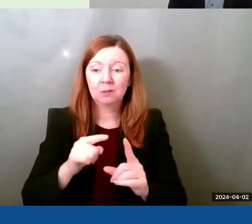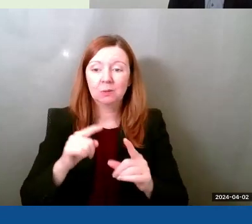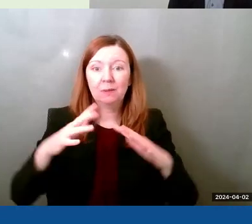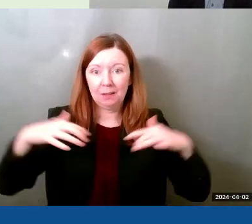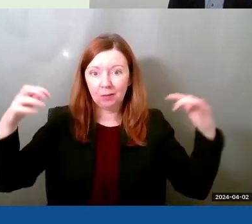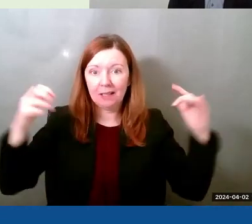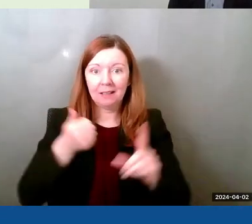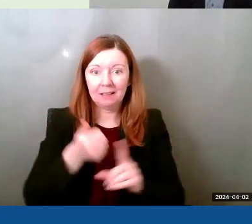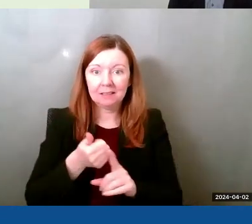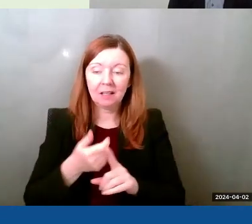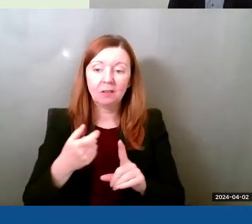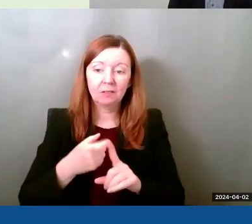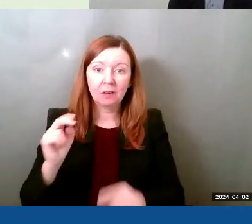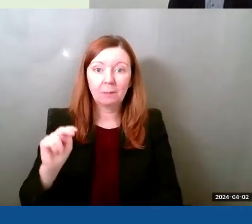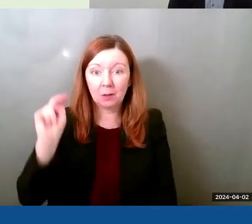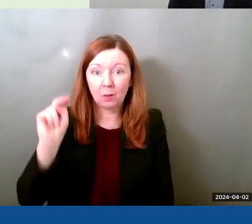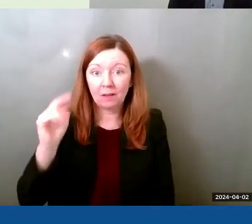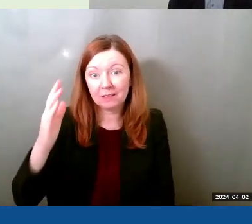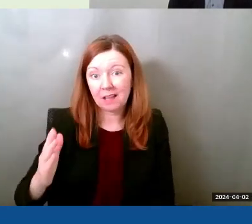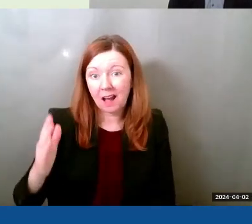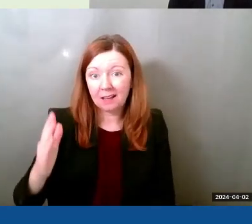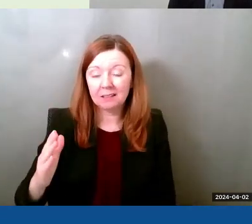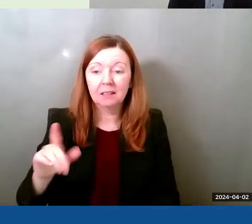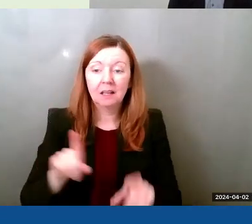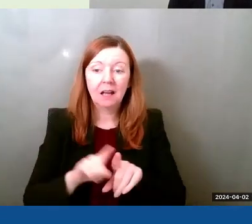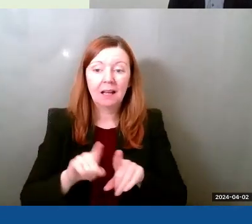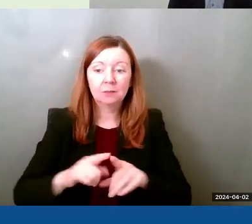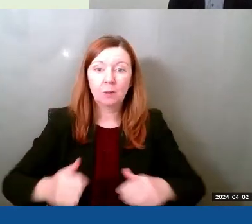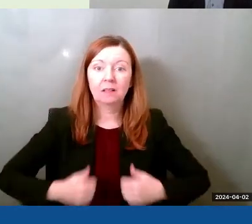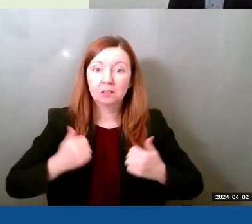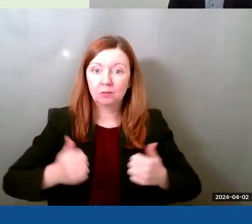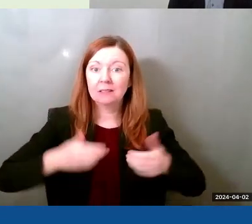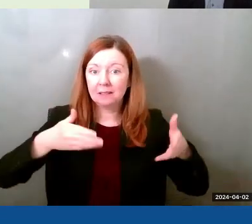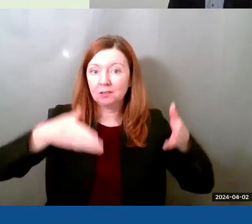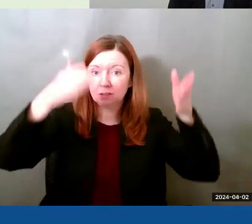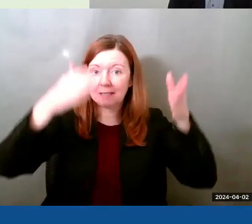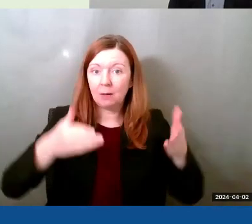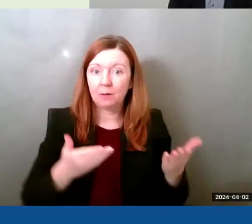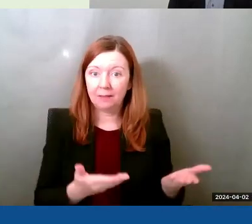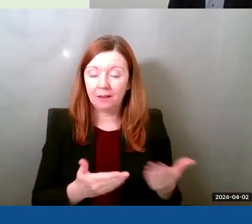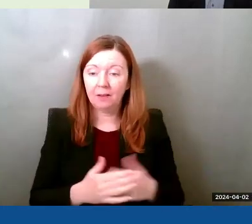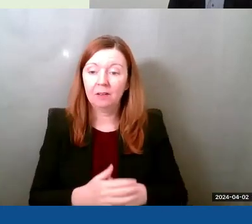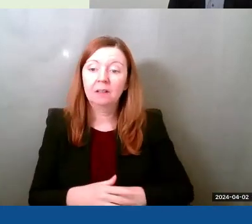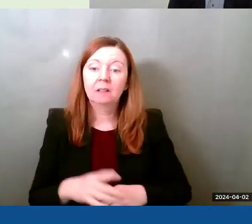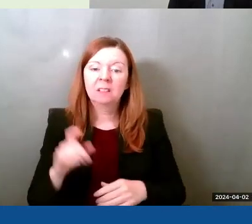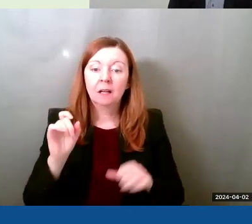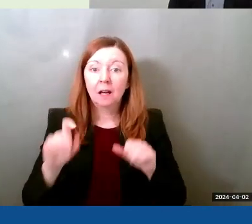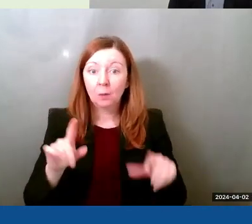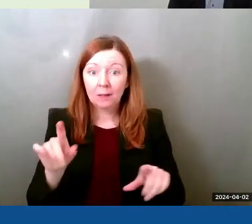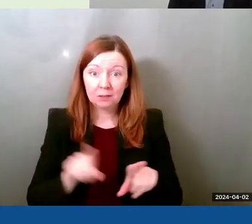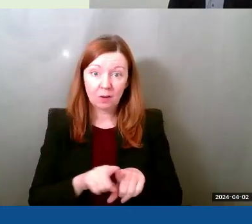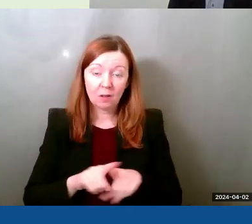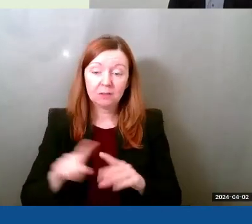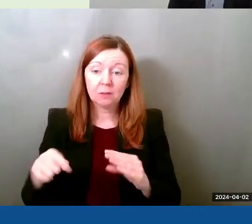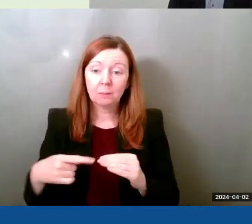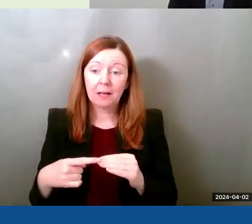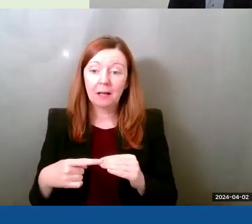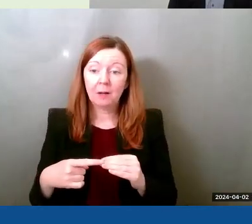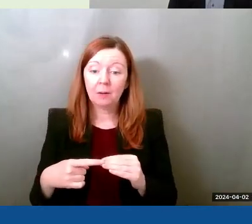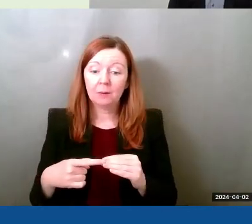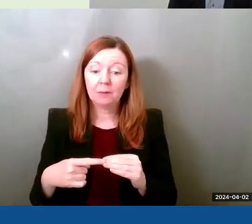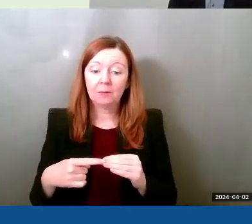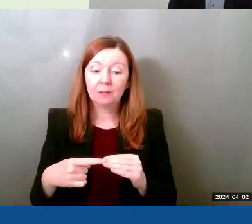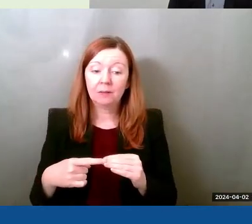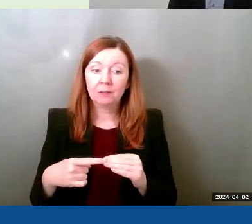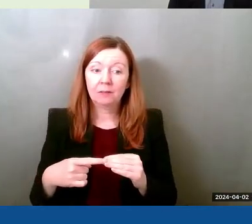arena from the north side, as well as to the residential tower that's there. There was a question also about the inward